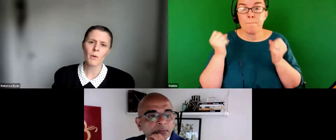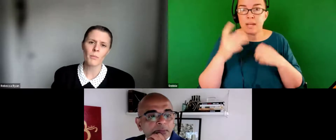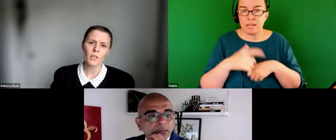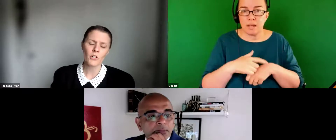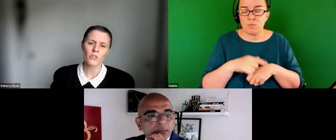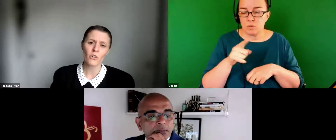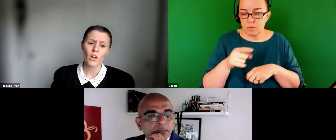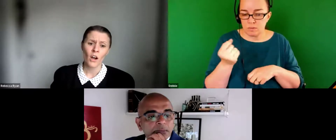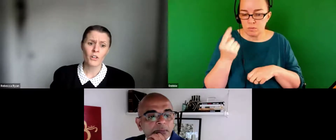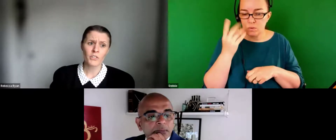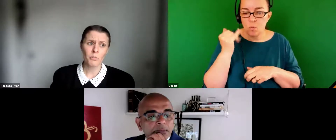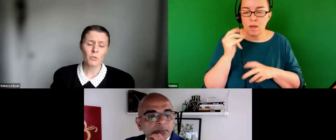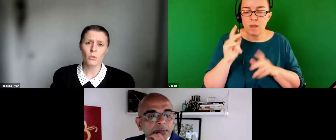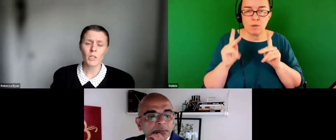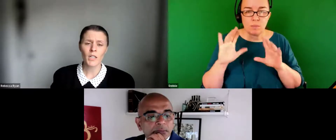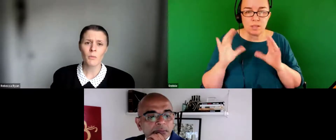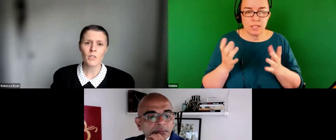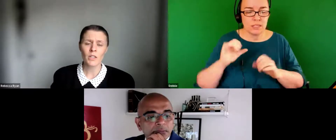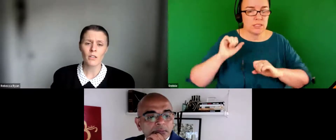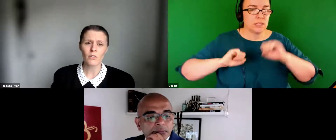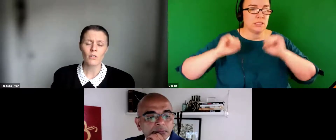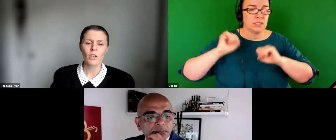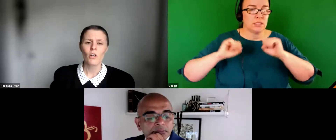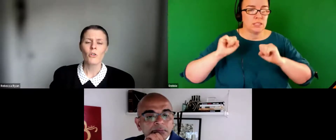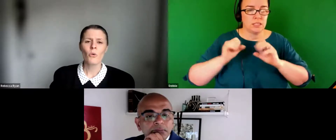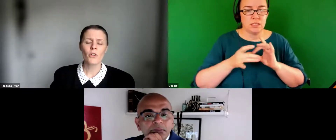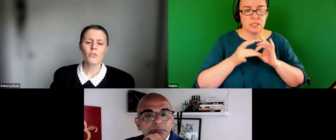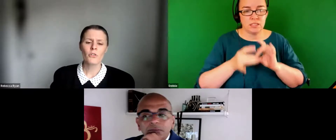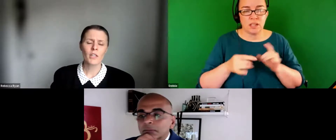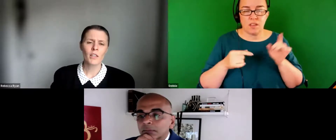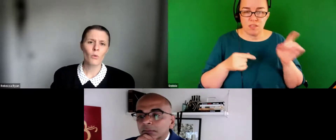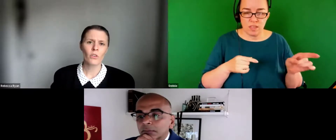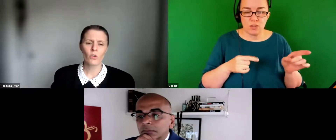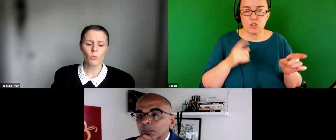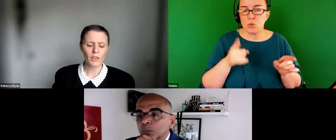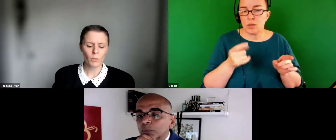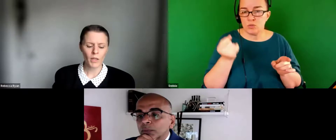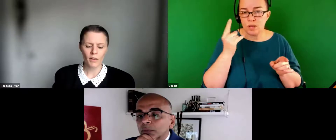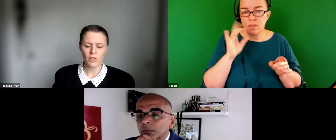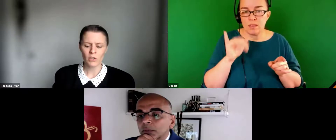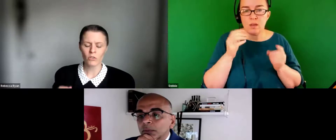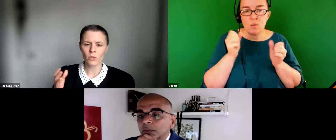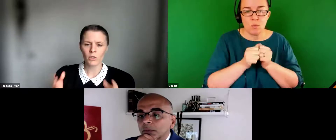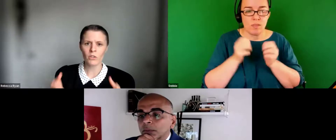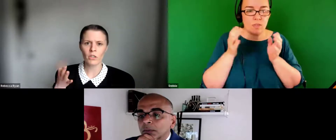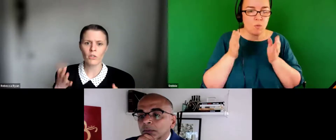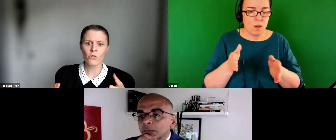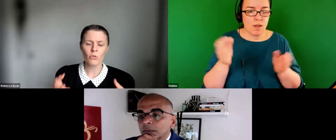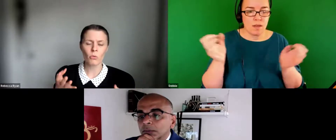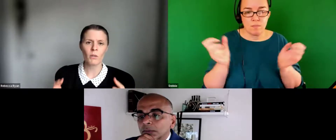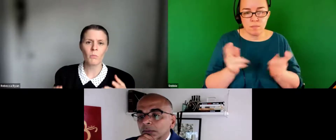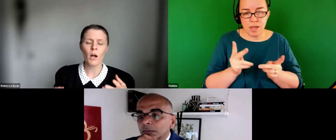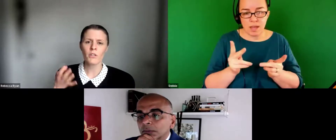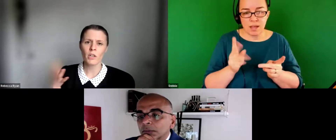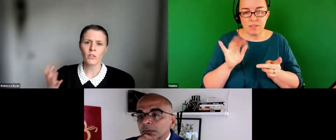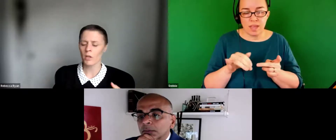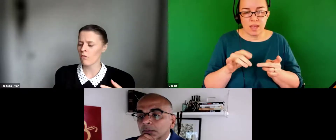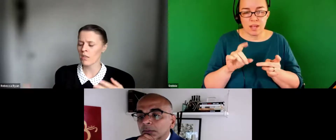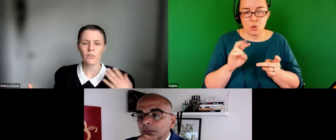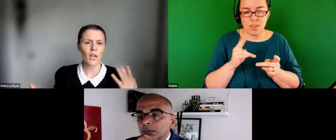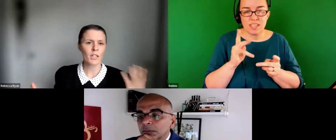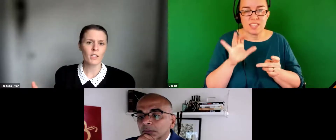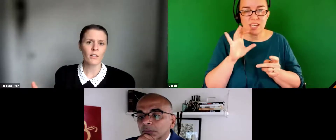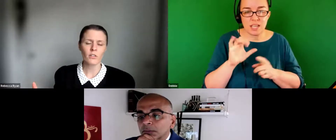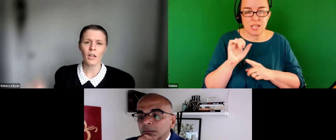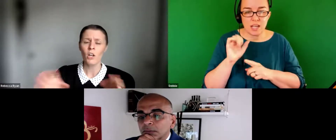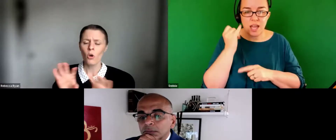understand why populations are skeptical when it comes to this. You understand that with the way that we have this dualistic notion within politics, we have